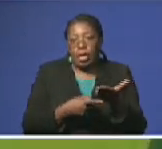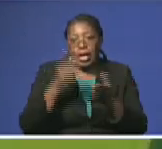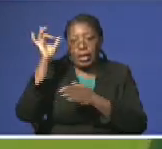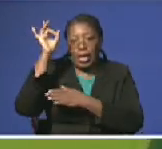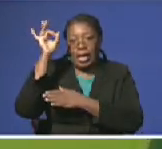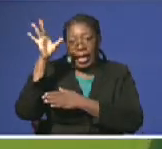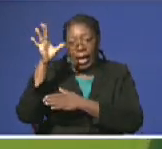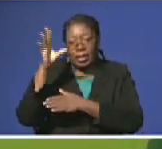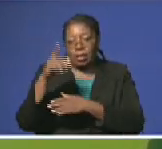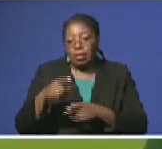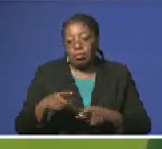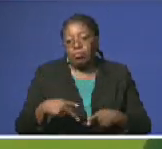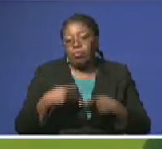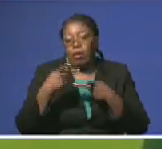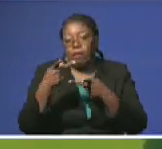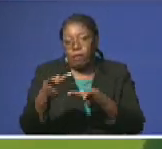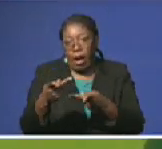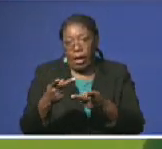boards actually provide is